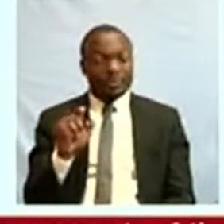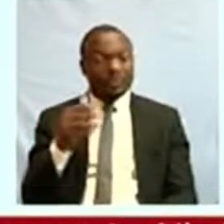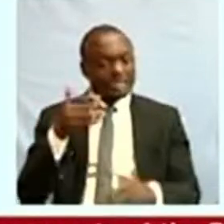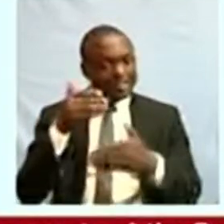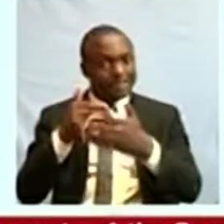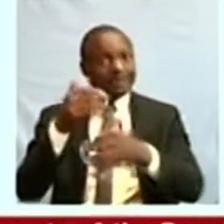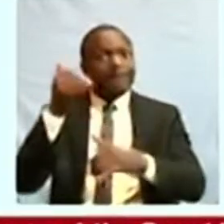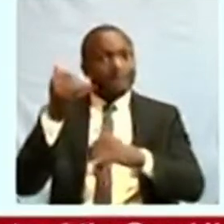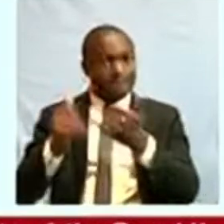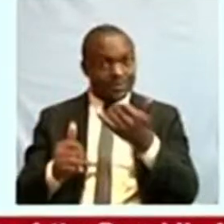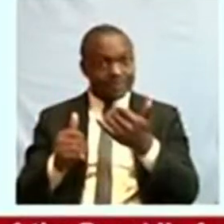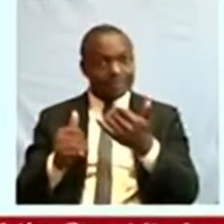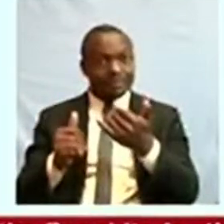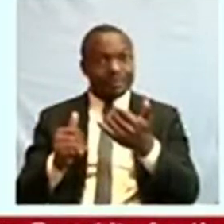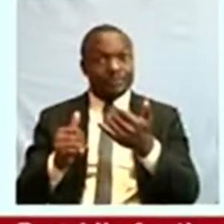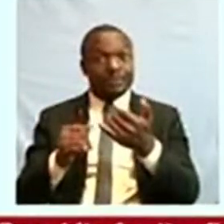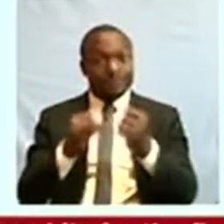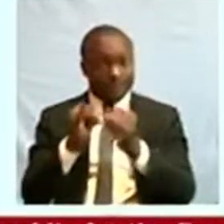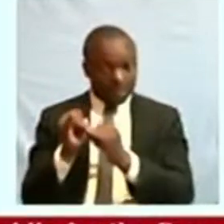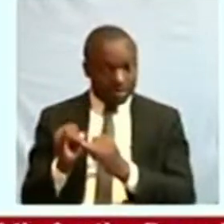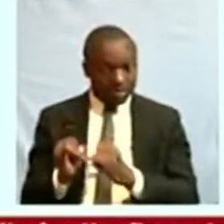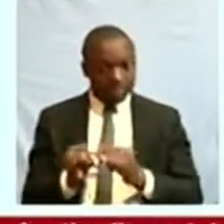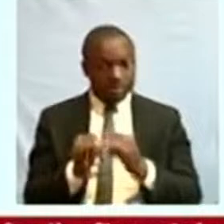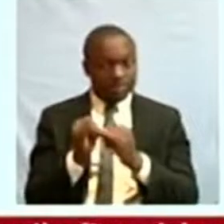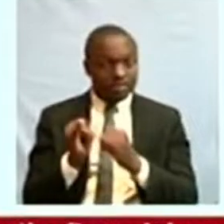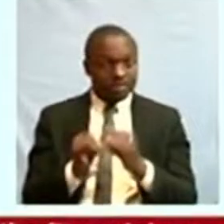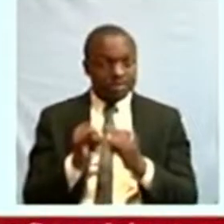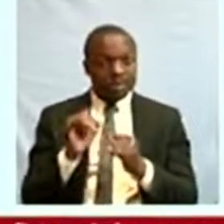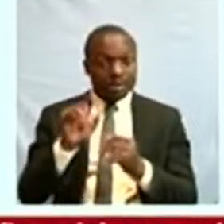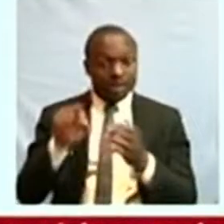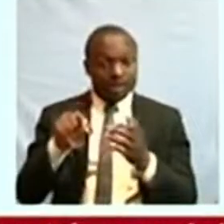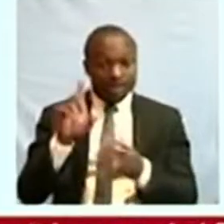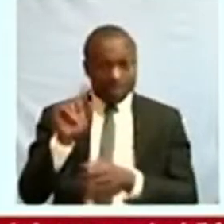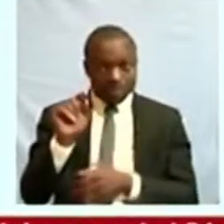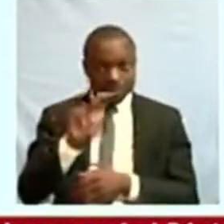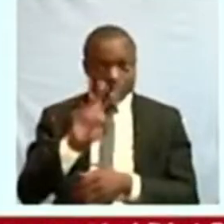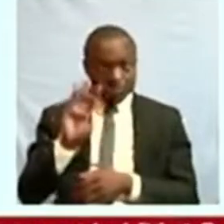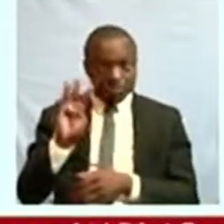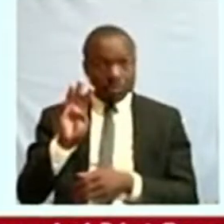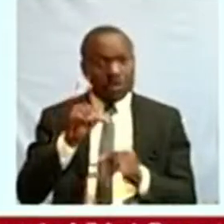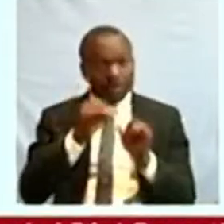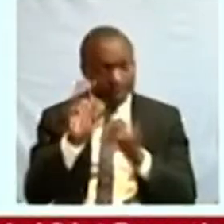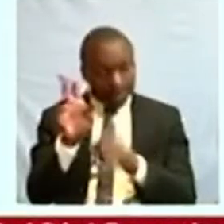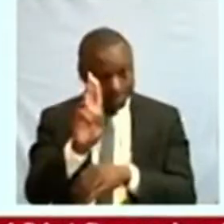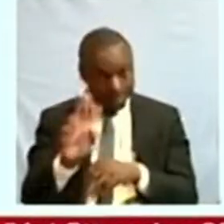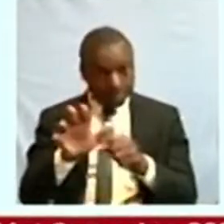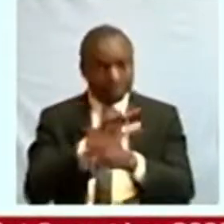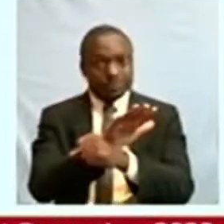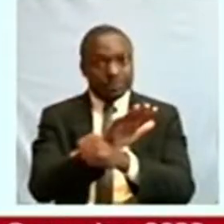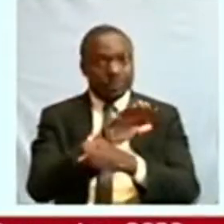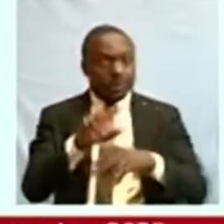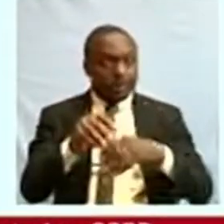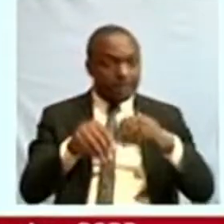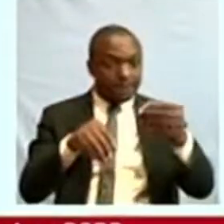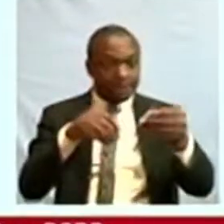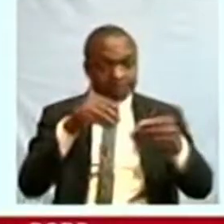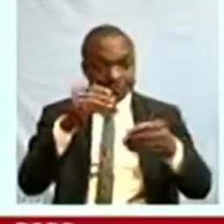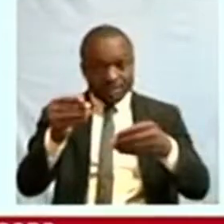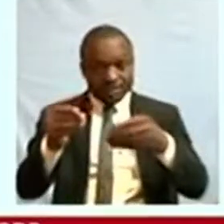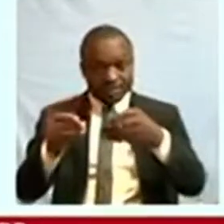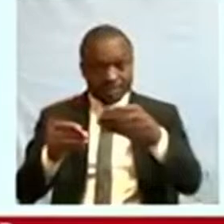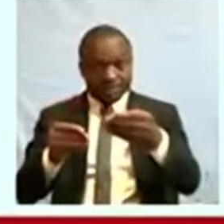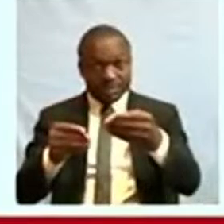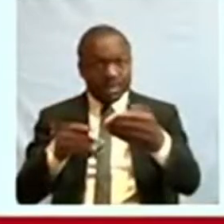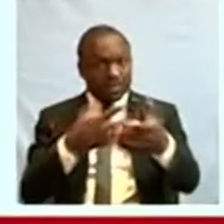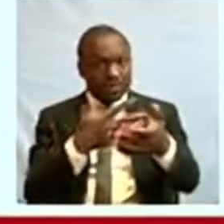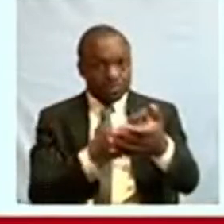completing the run. This year we used it fully for the distribution of the wetlands